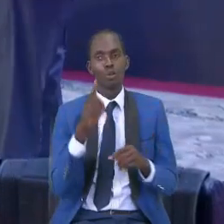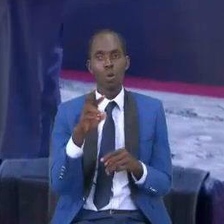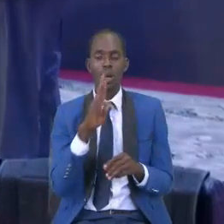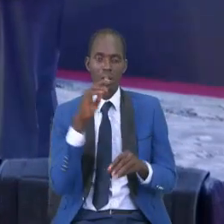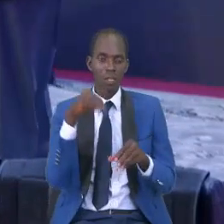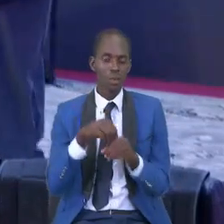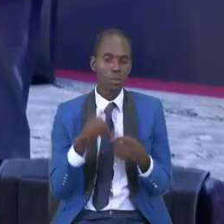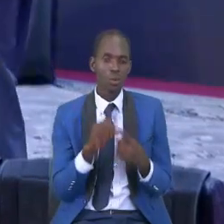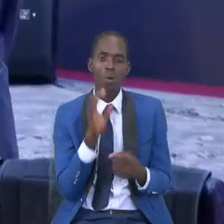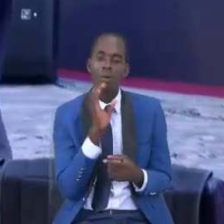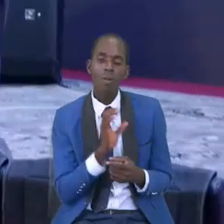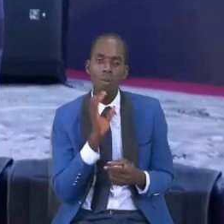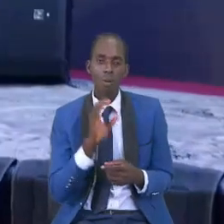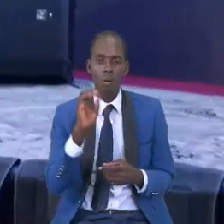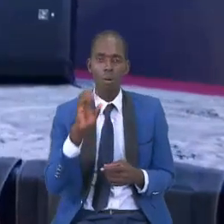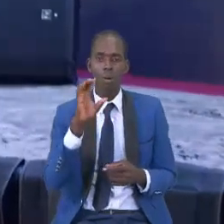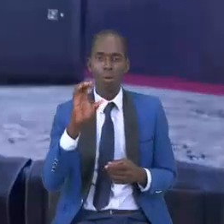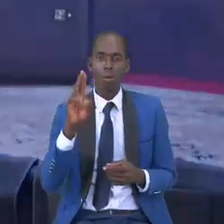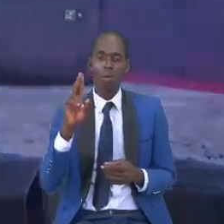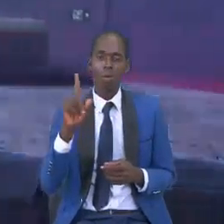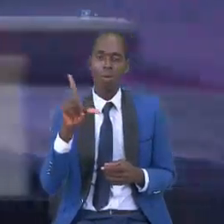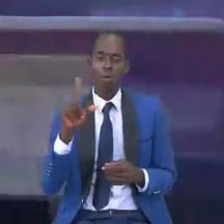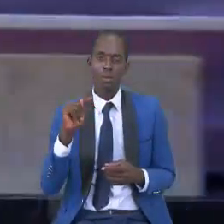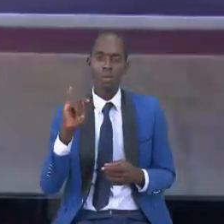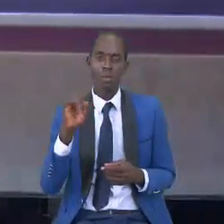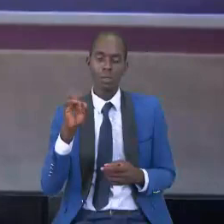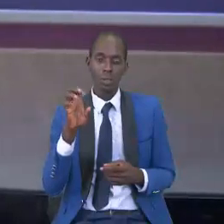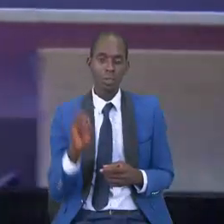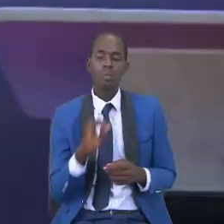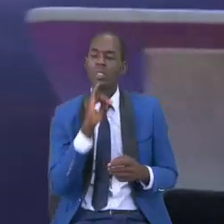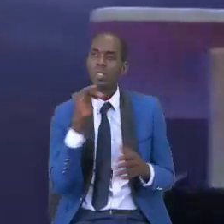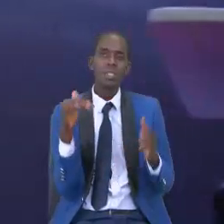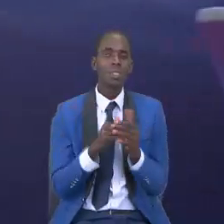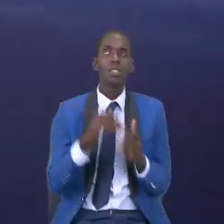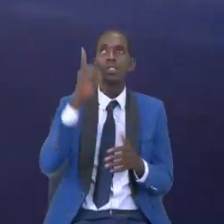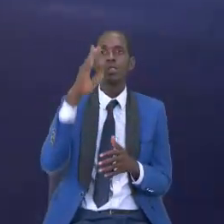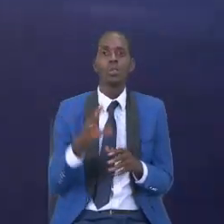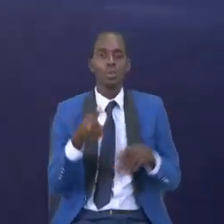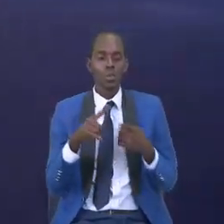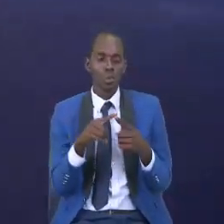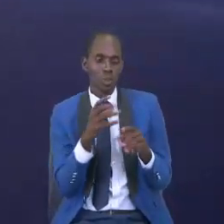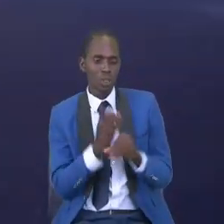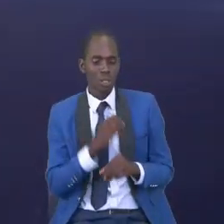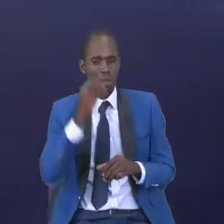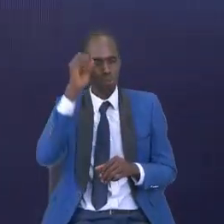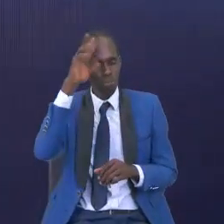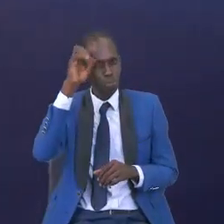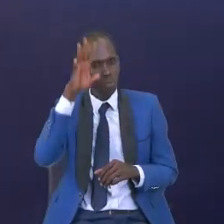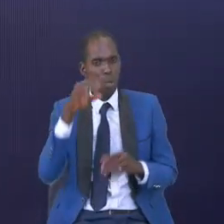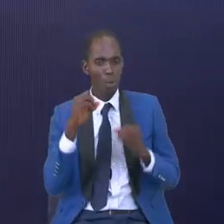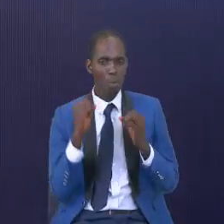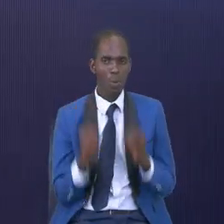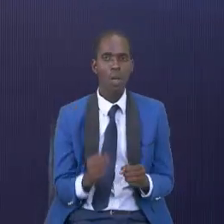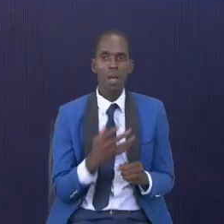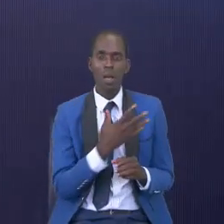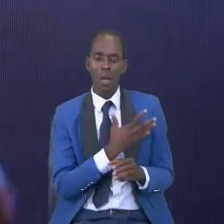God. Going to occultism, going to getting all those charms, all those images, and putting them there, that corner, then you continue